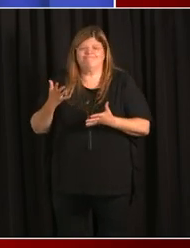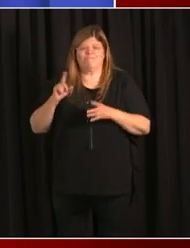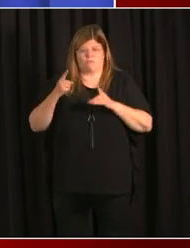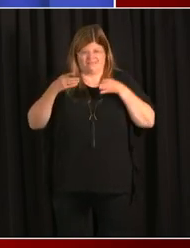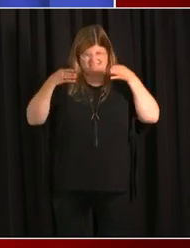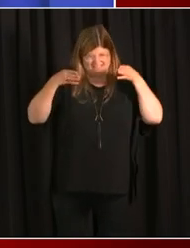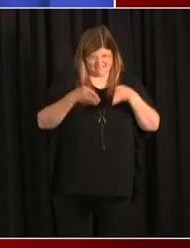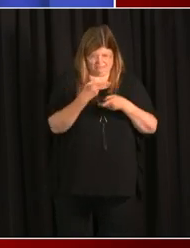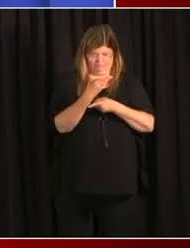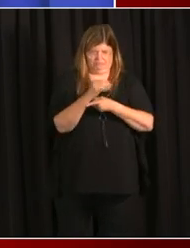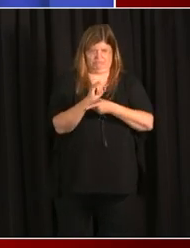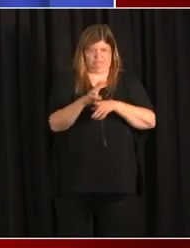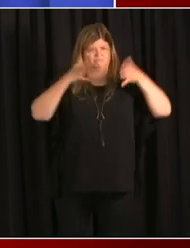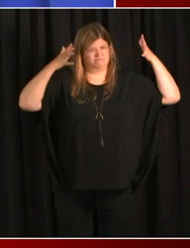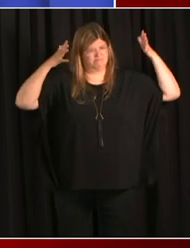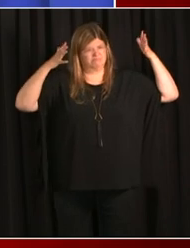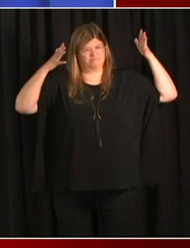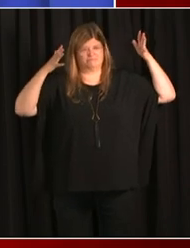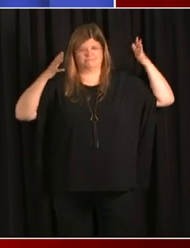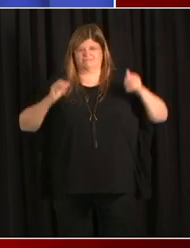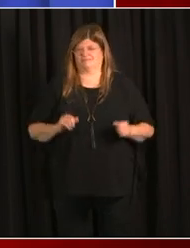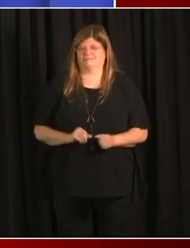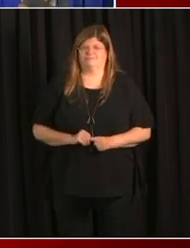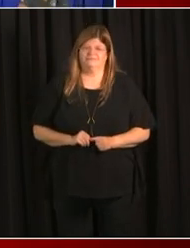I started with.